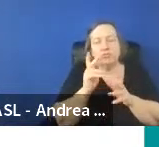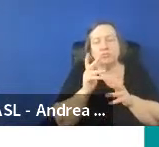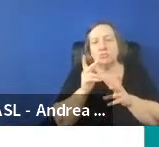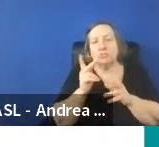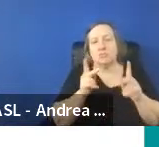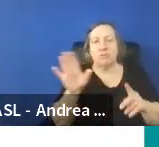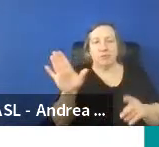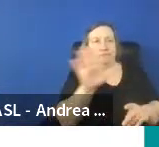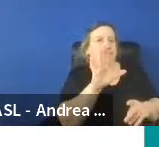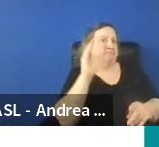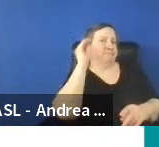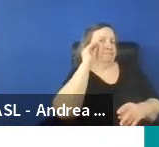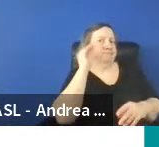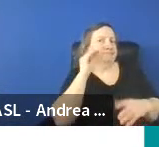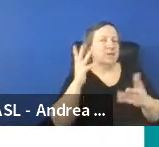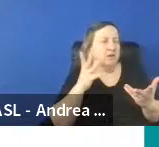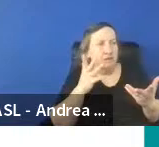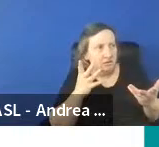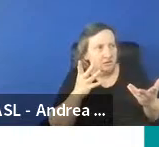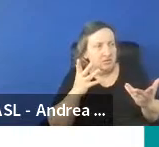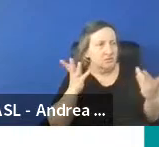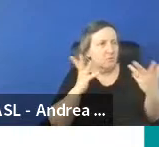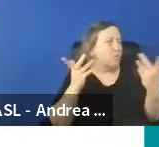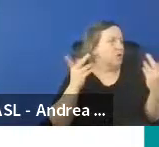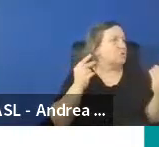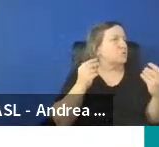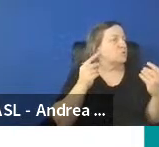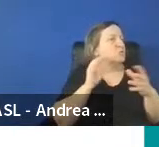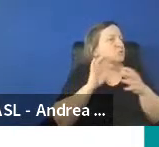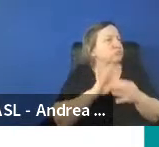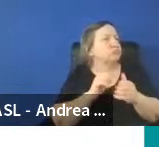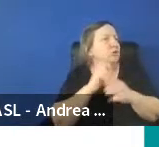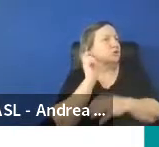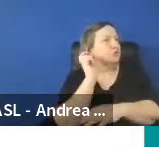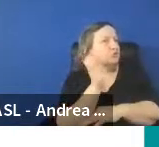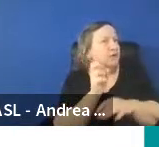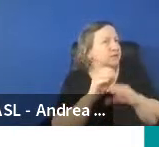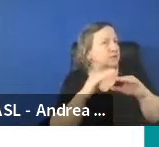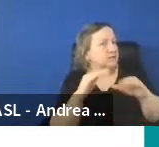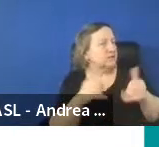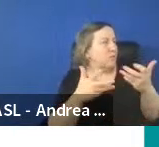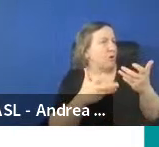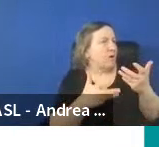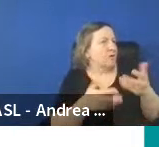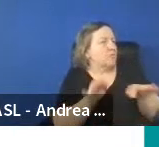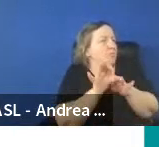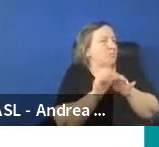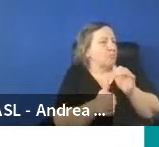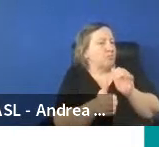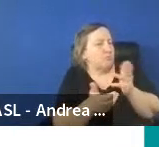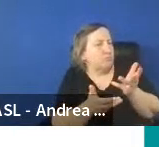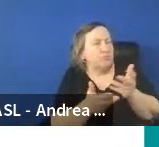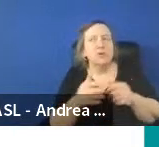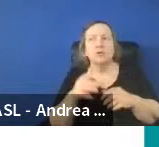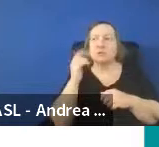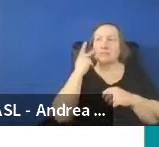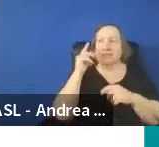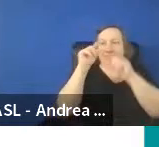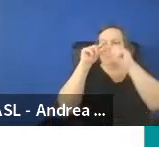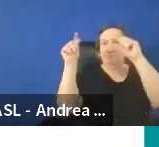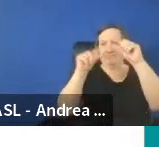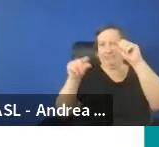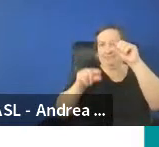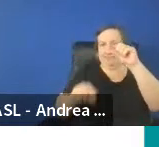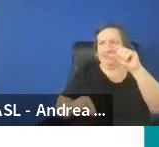people what about a transit system was most important. So you can see in the bar graph on the slide, travel